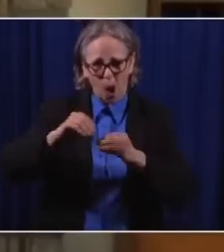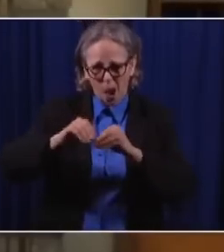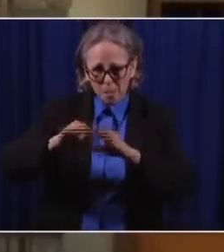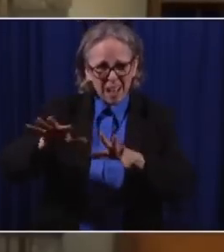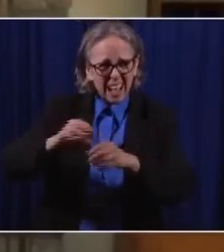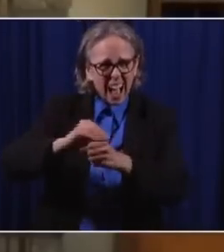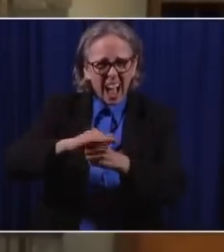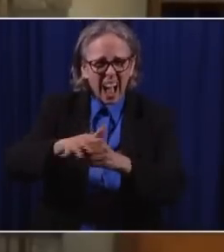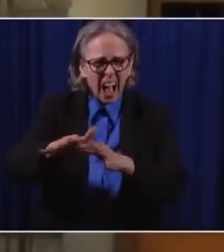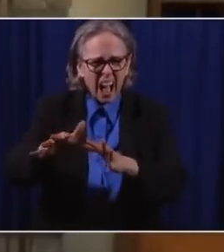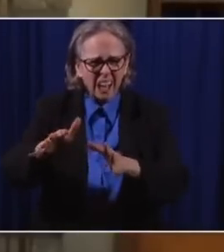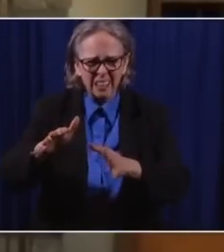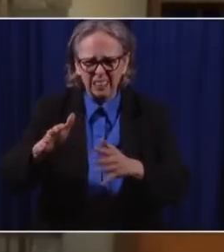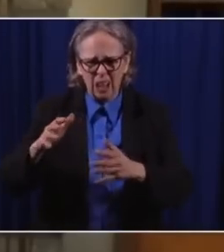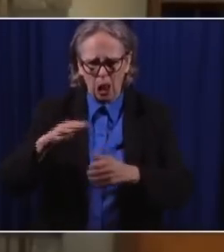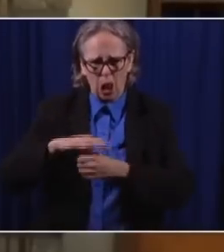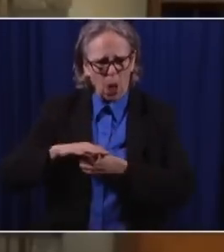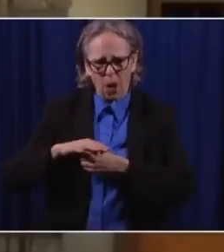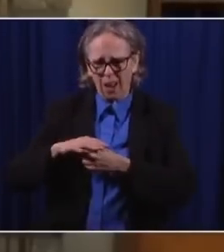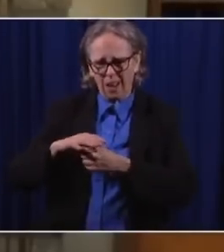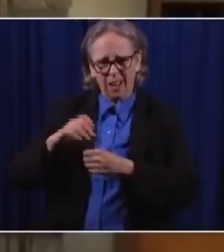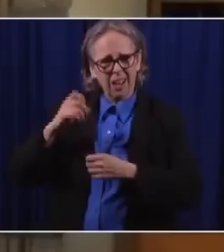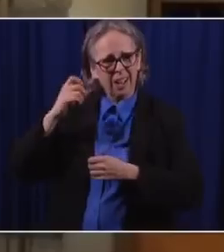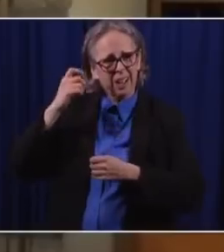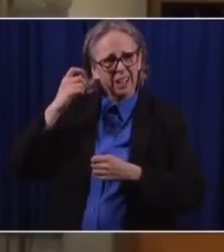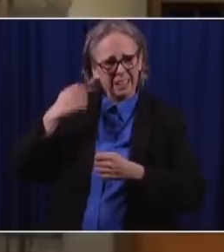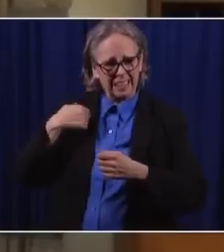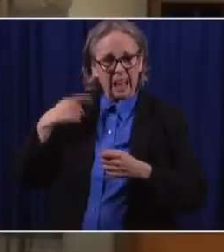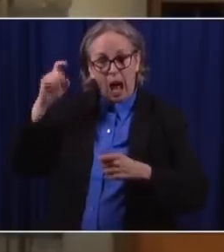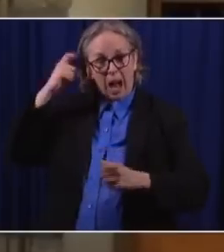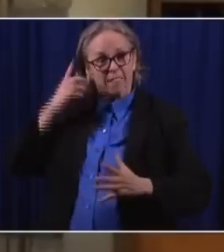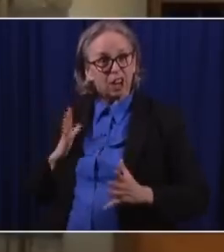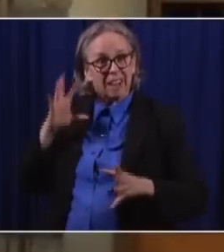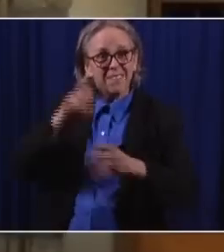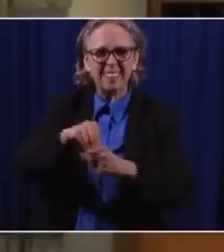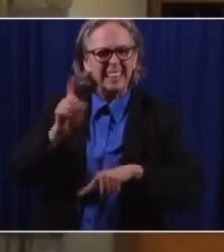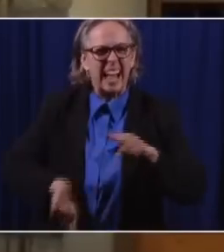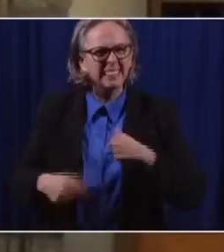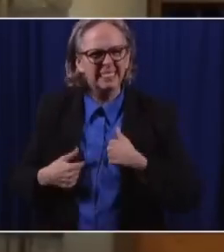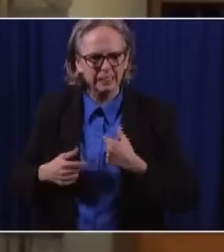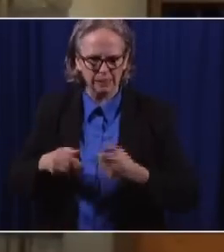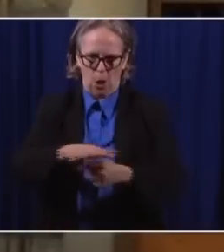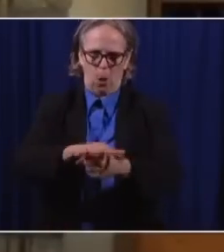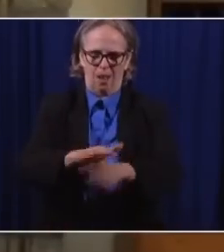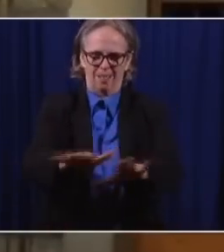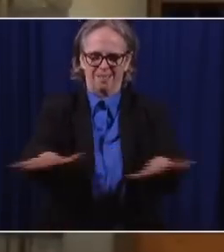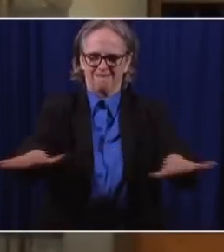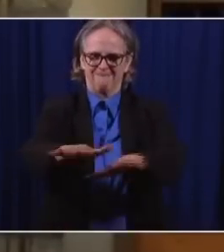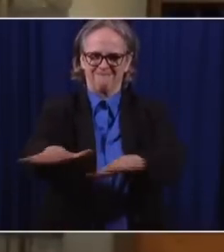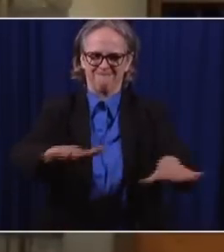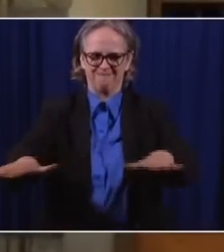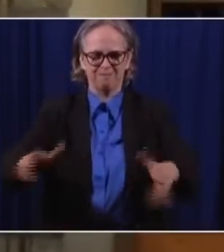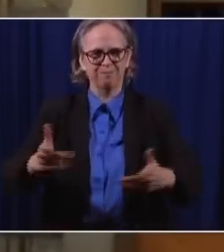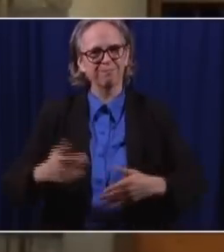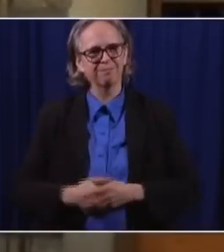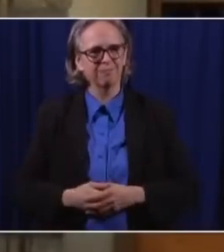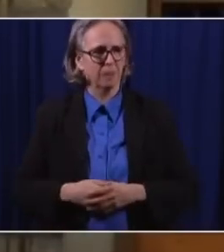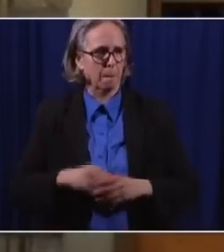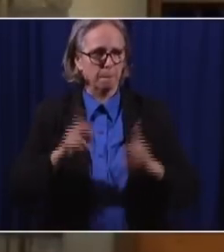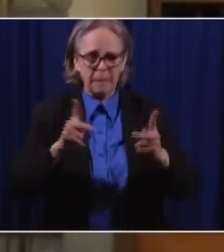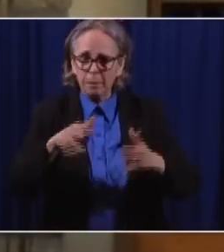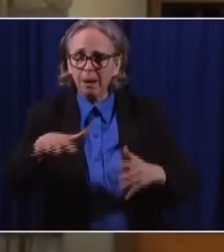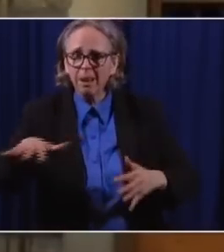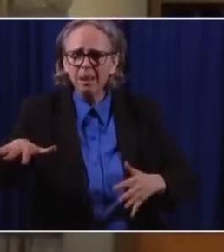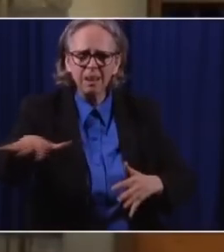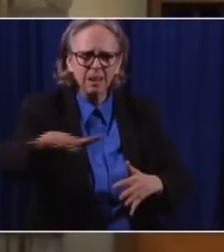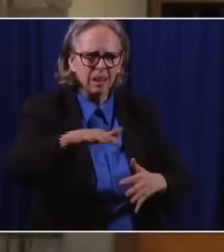impact what people do. I read you some of the examples. People decide to have a party